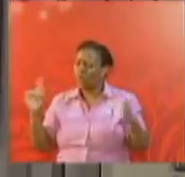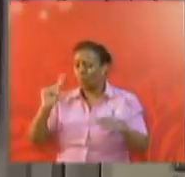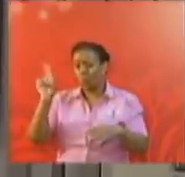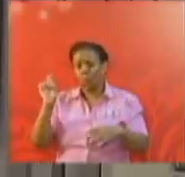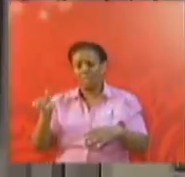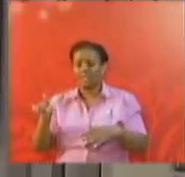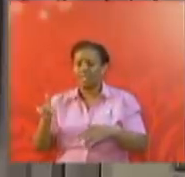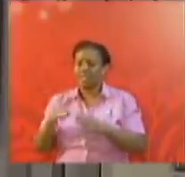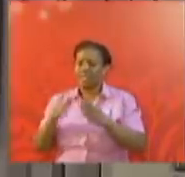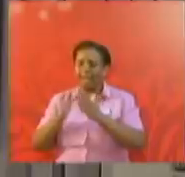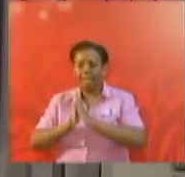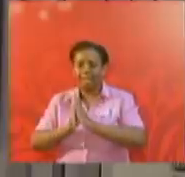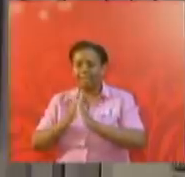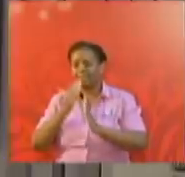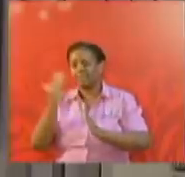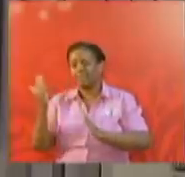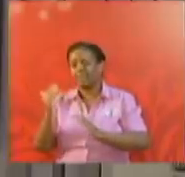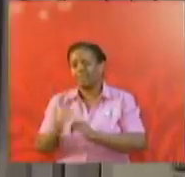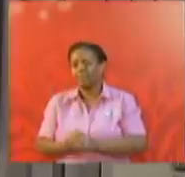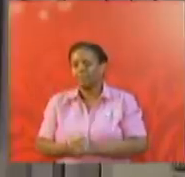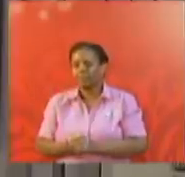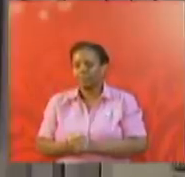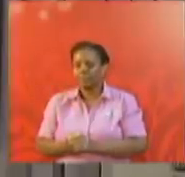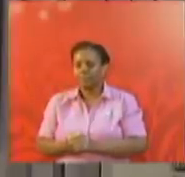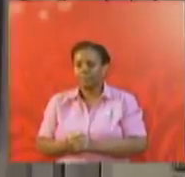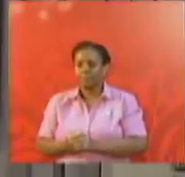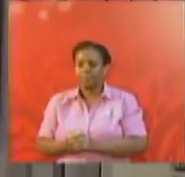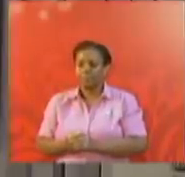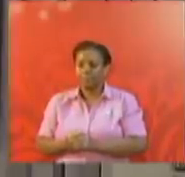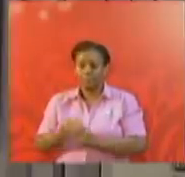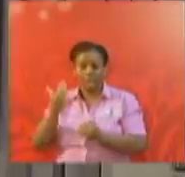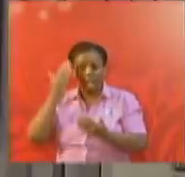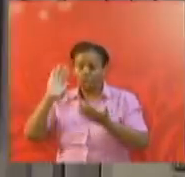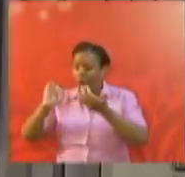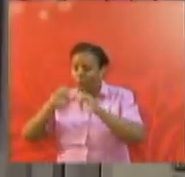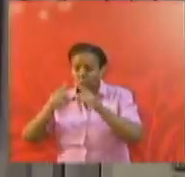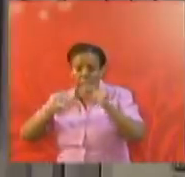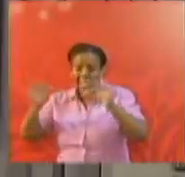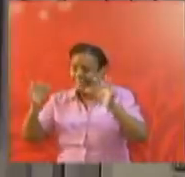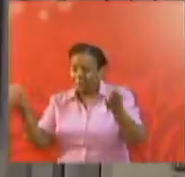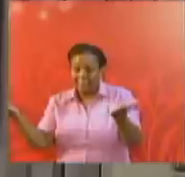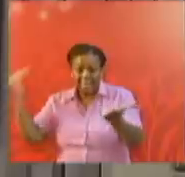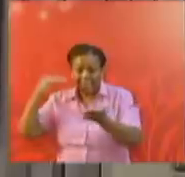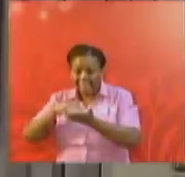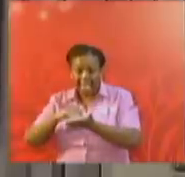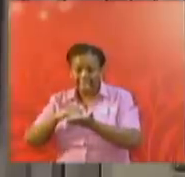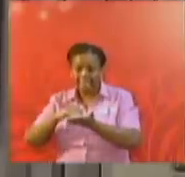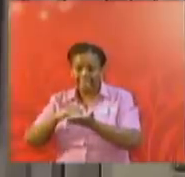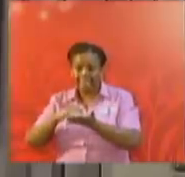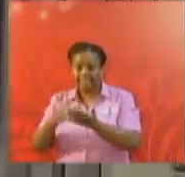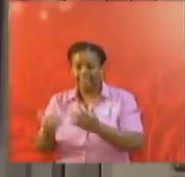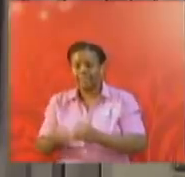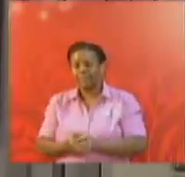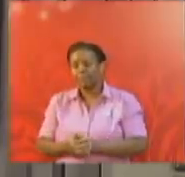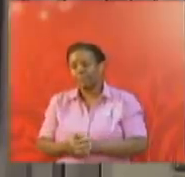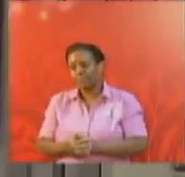and I don't know how else to clarify the statement, but if further clarification is needed, I will ask the